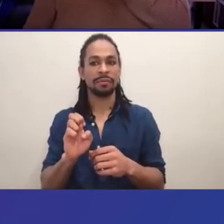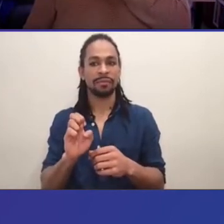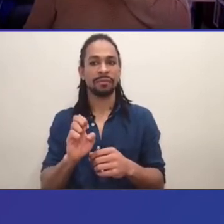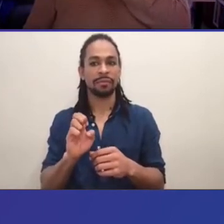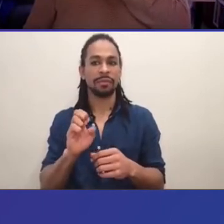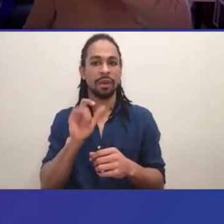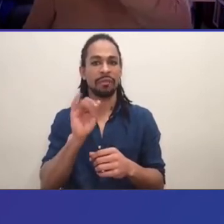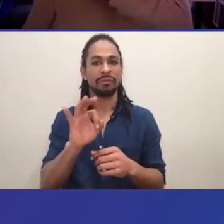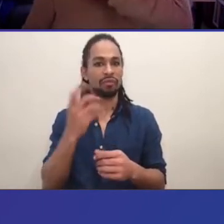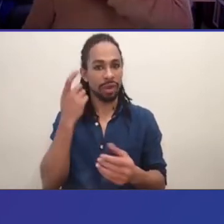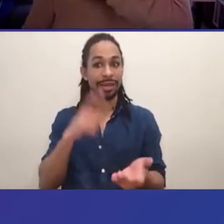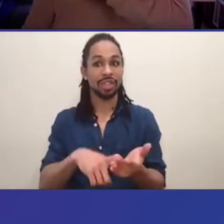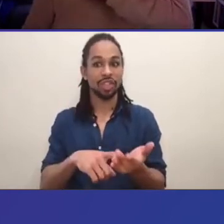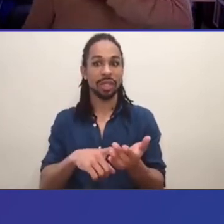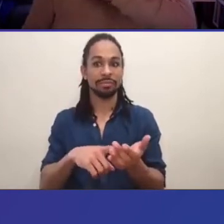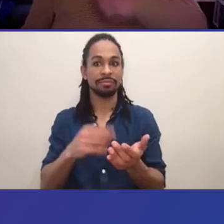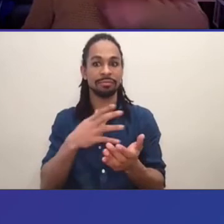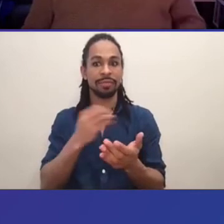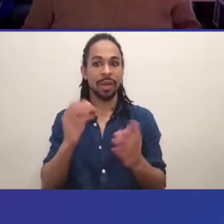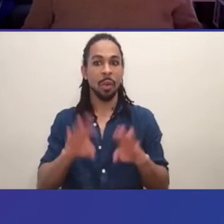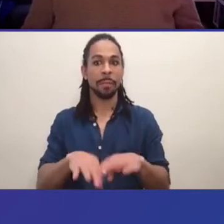recognition and openness